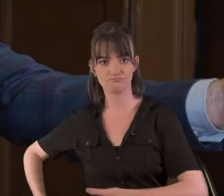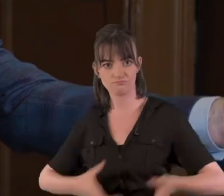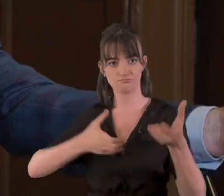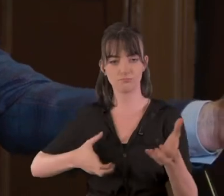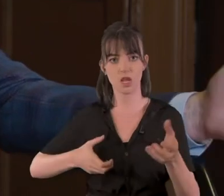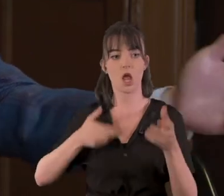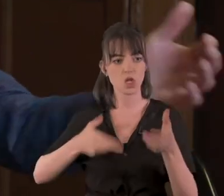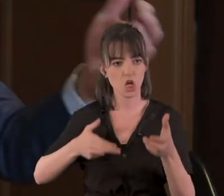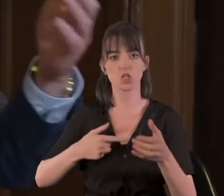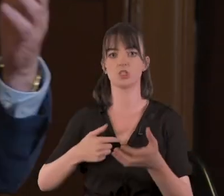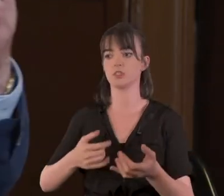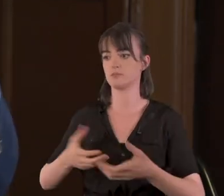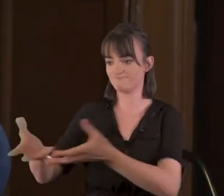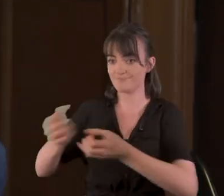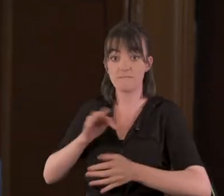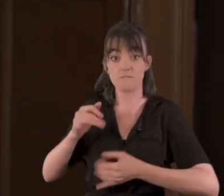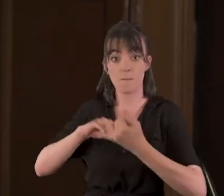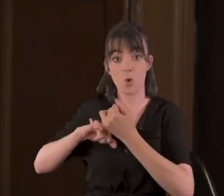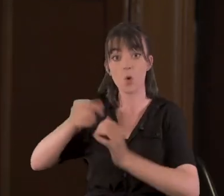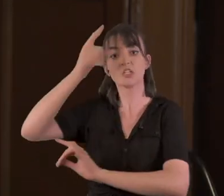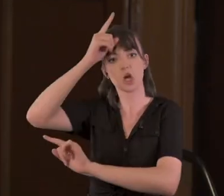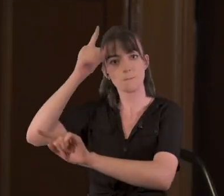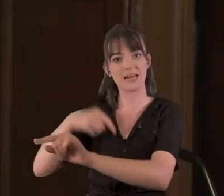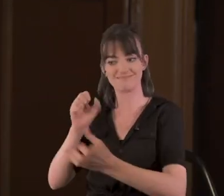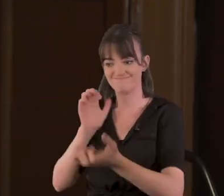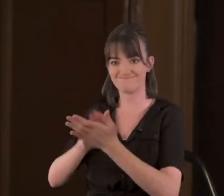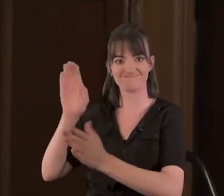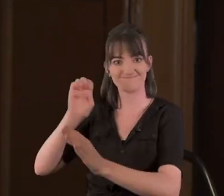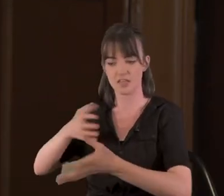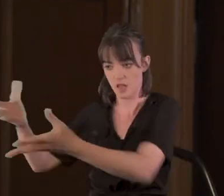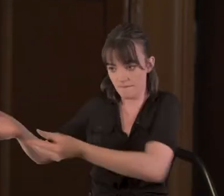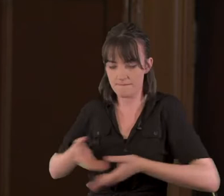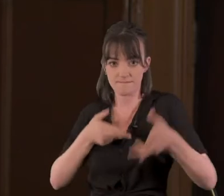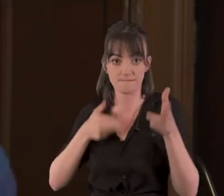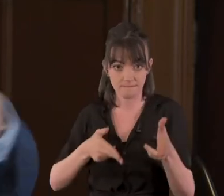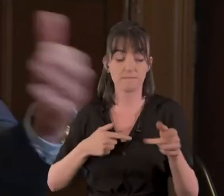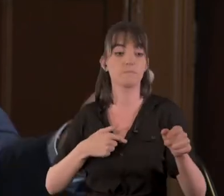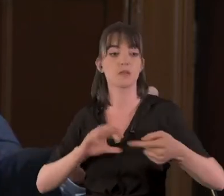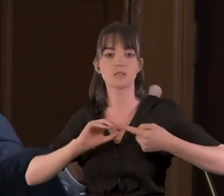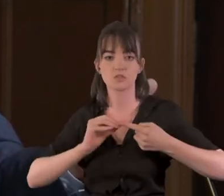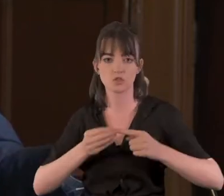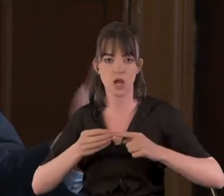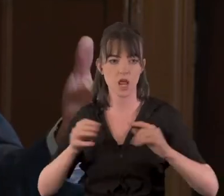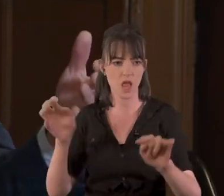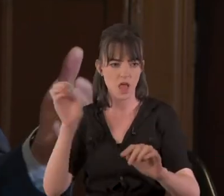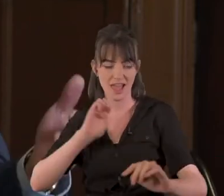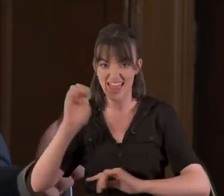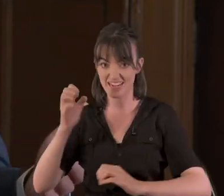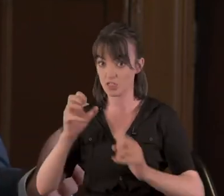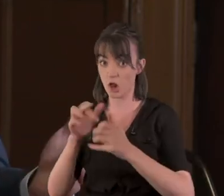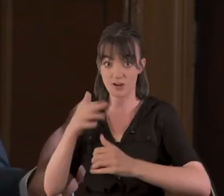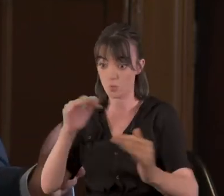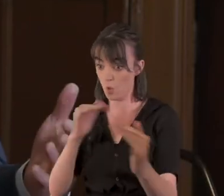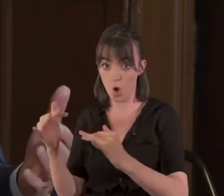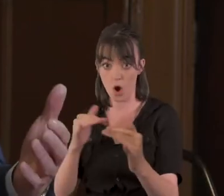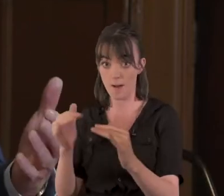enemy, Germany, in order to mount an insurrection while Britain is fighting a war. The previous year, 1915, Britain